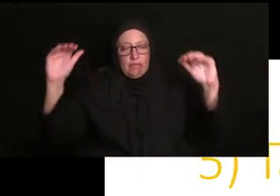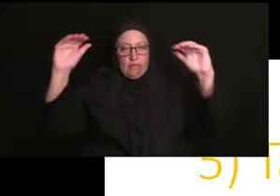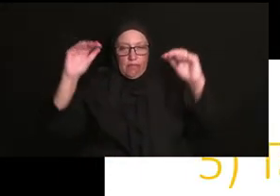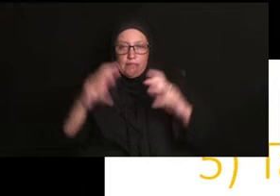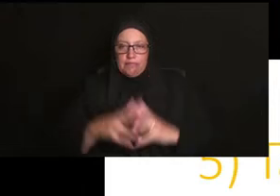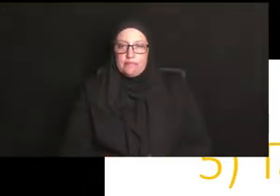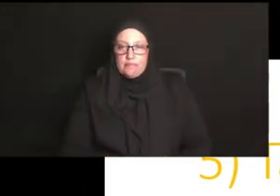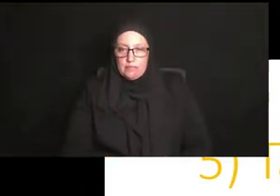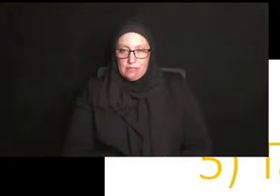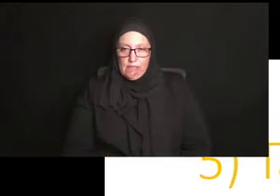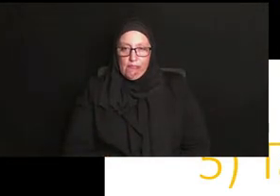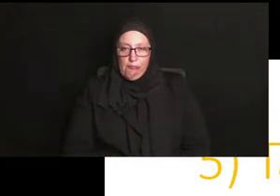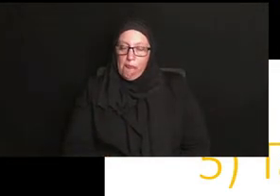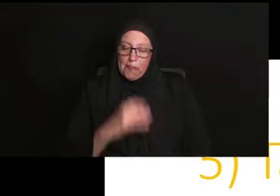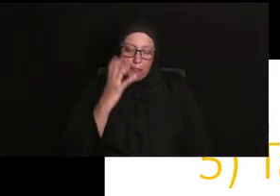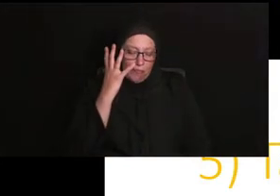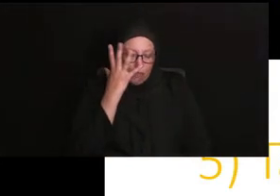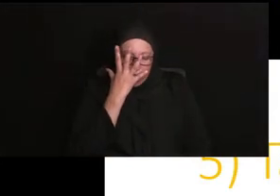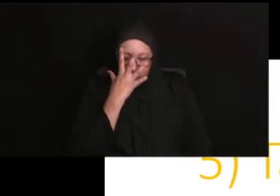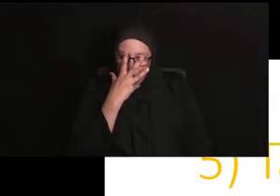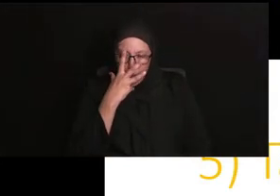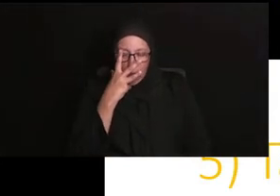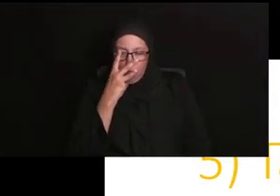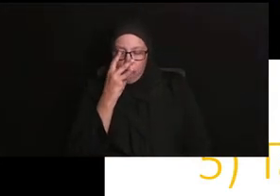beautiful ayah.